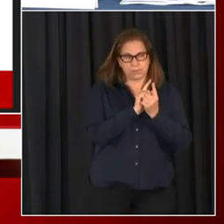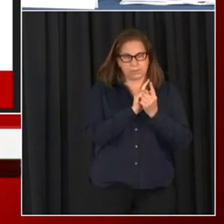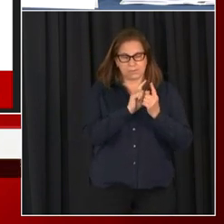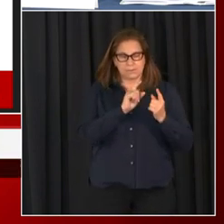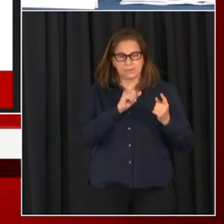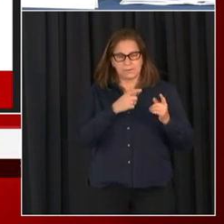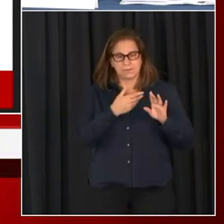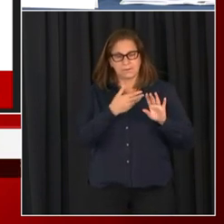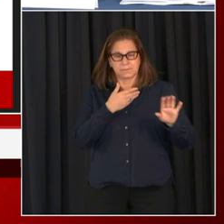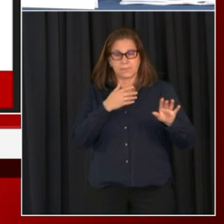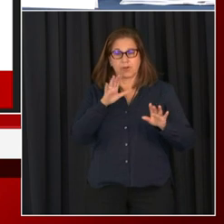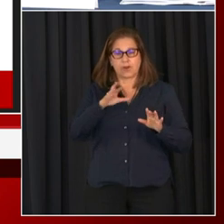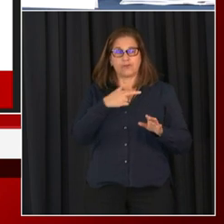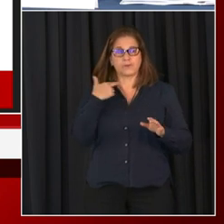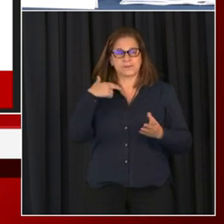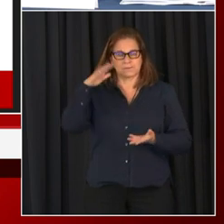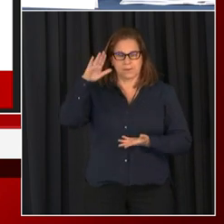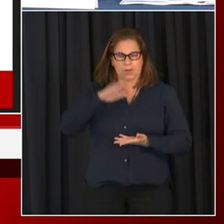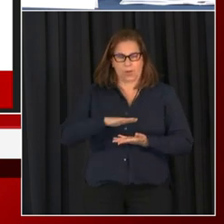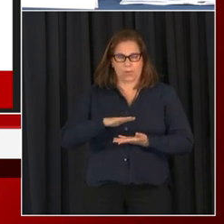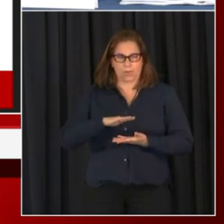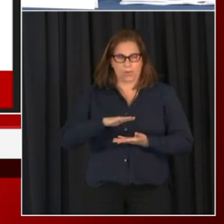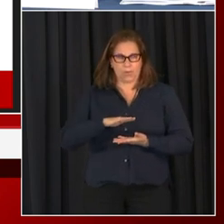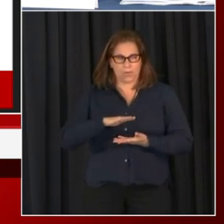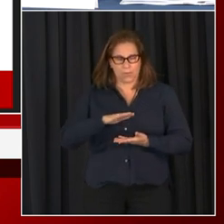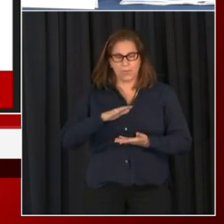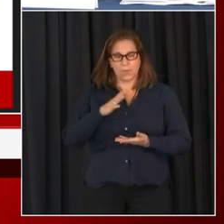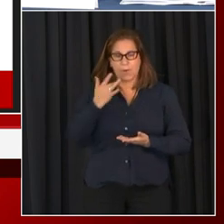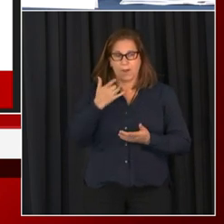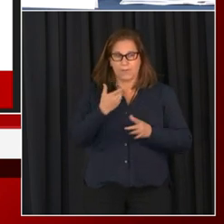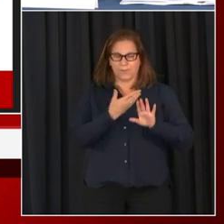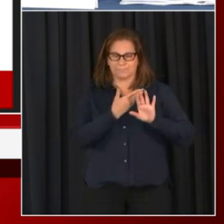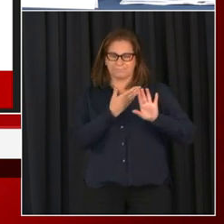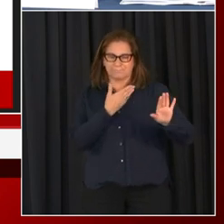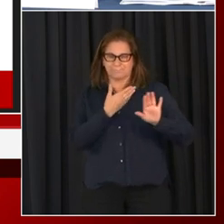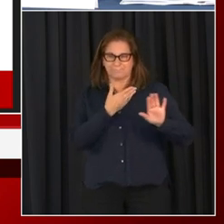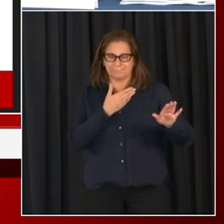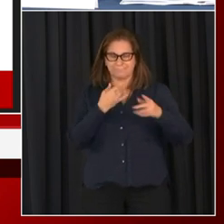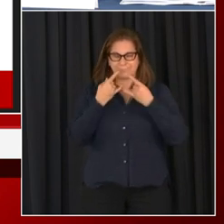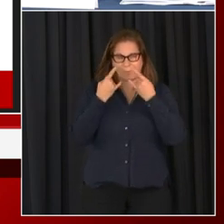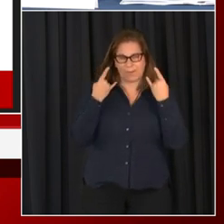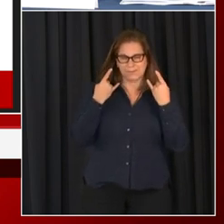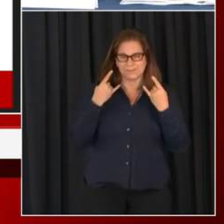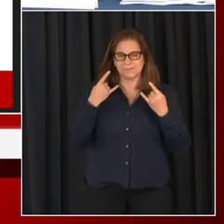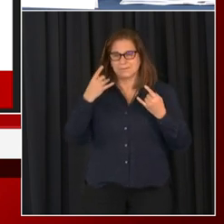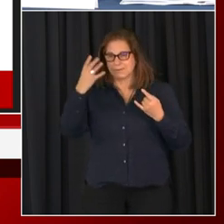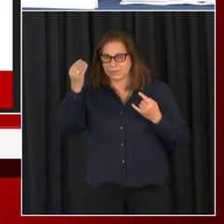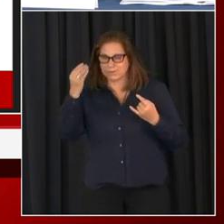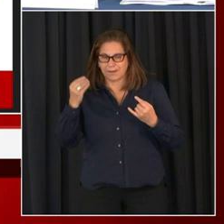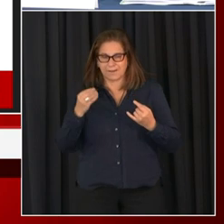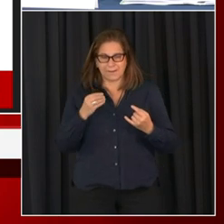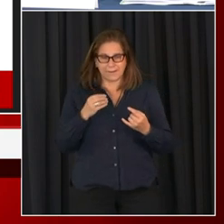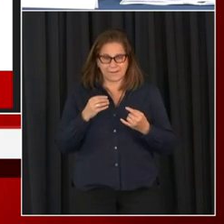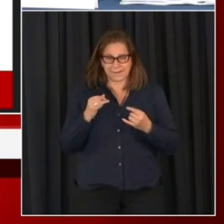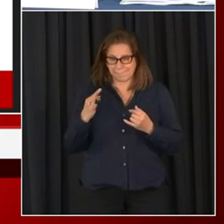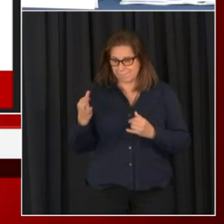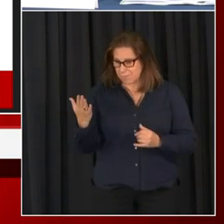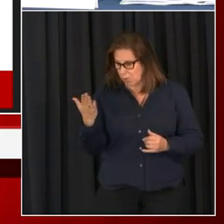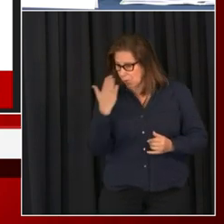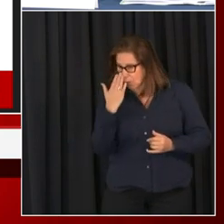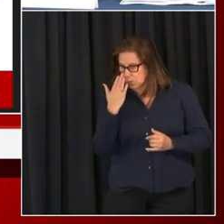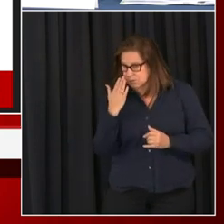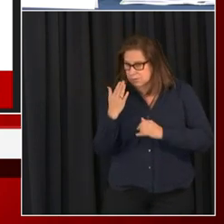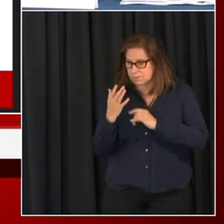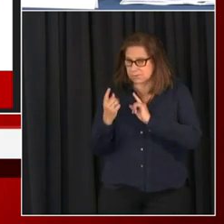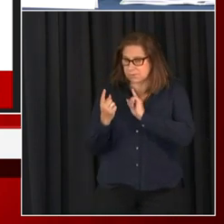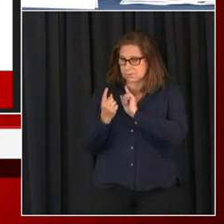for exposure. So again, it doesn't mean that if someone isn't listed here as having participated in an